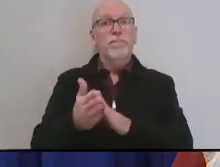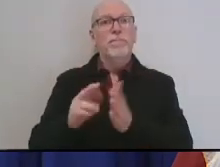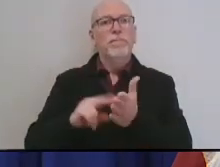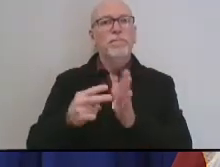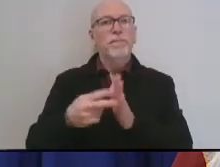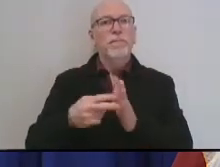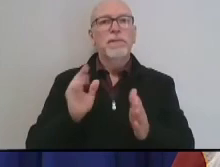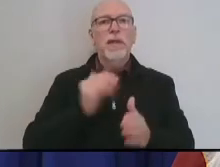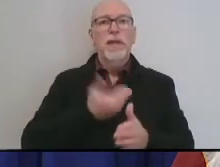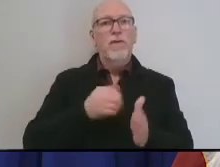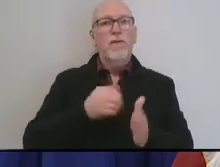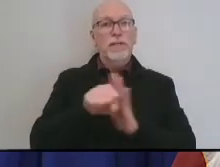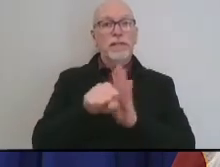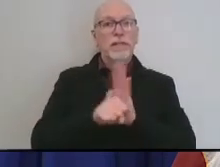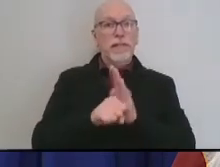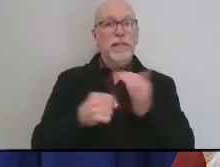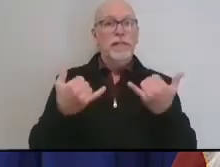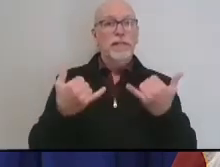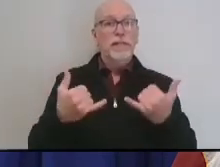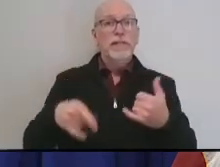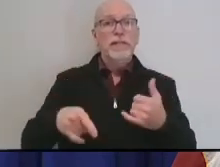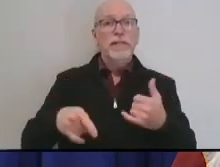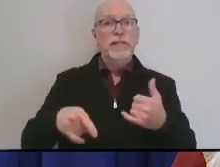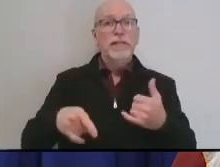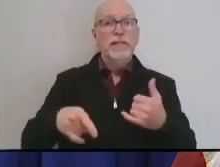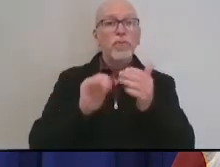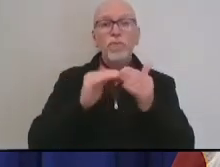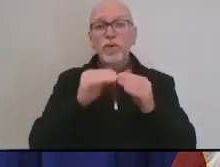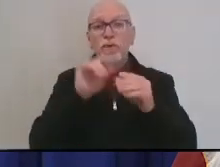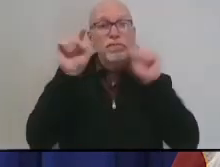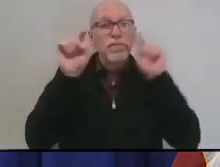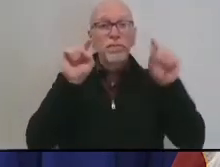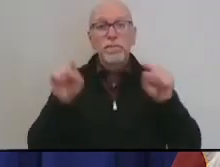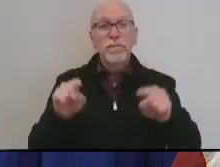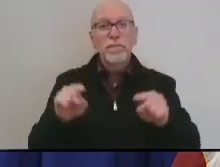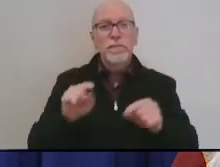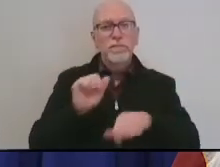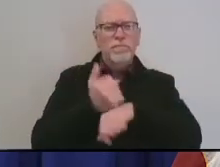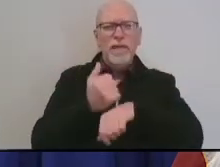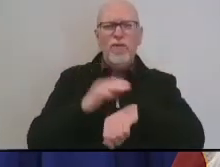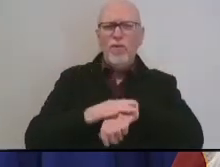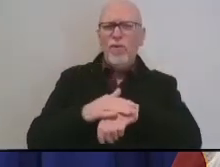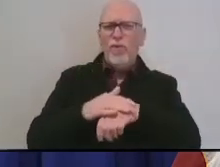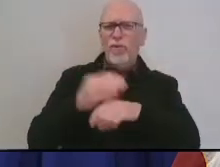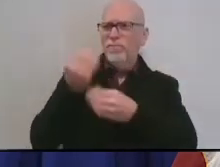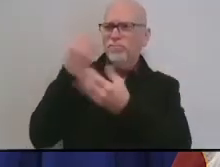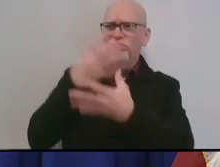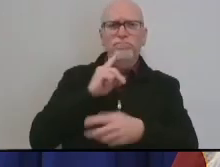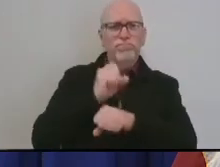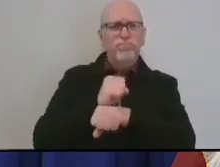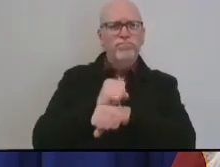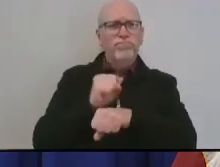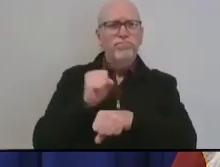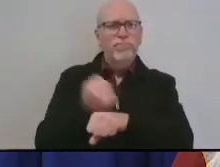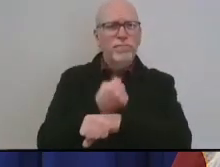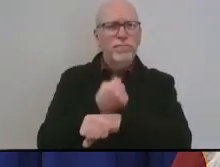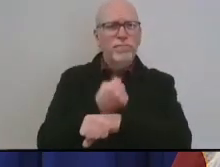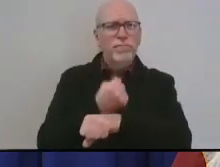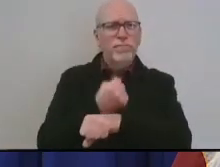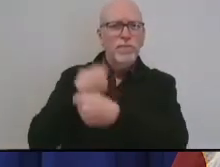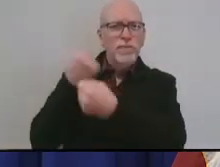state, community by community, according to the data that comes in, the numbers that come in, we just report the facts,